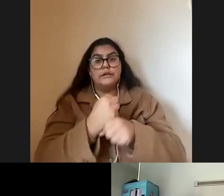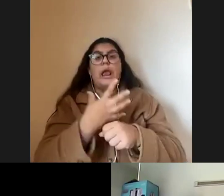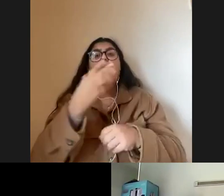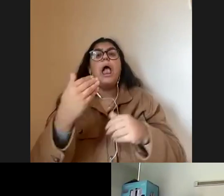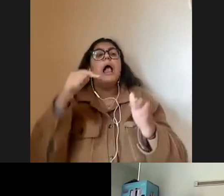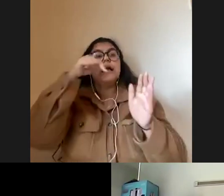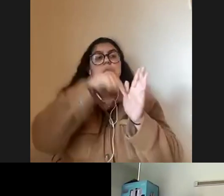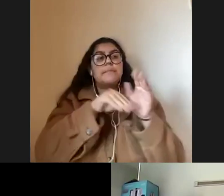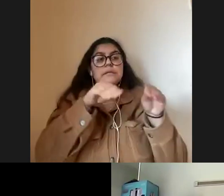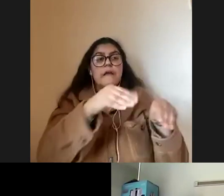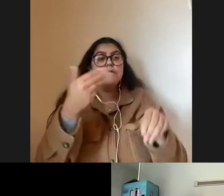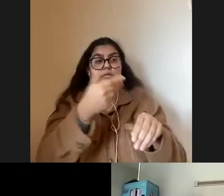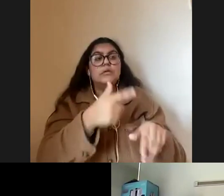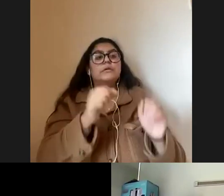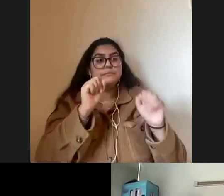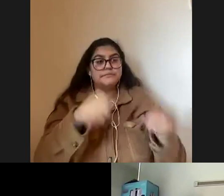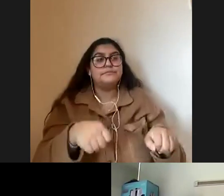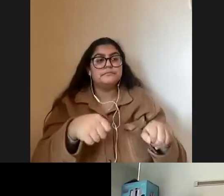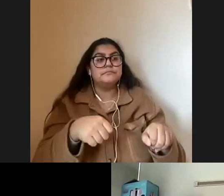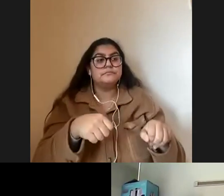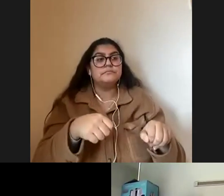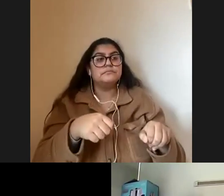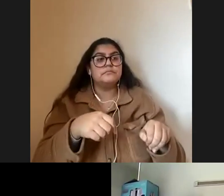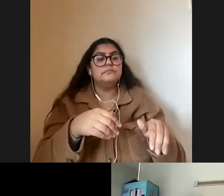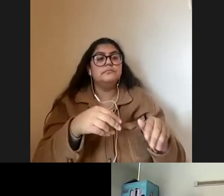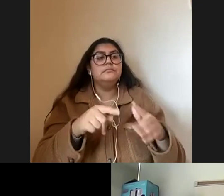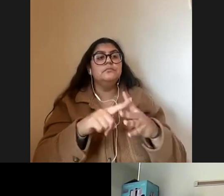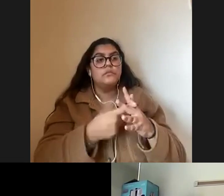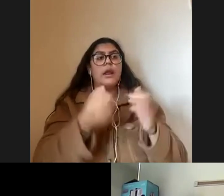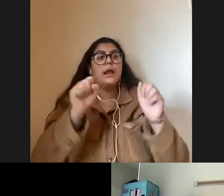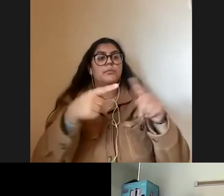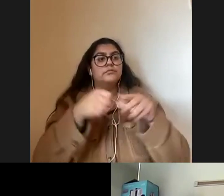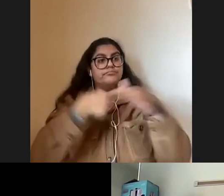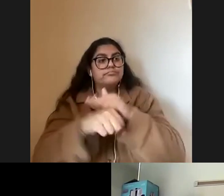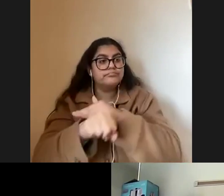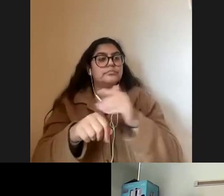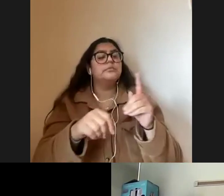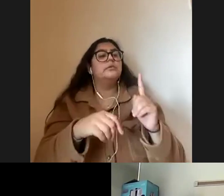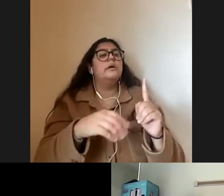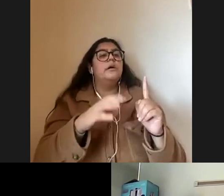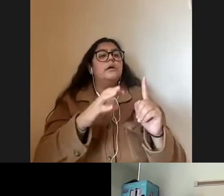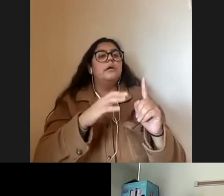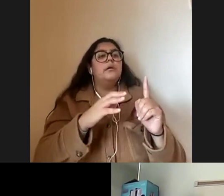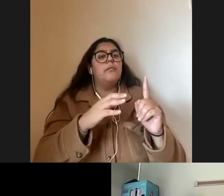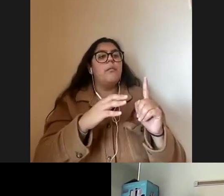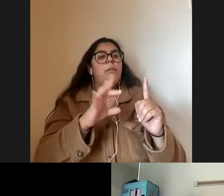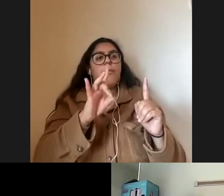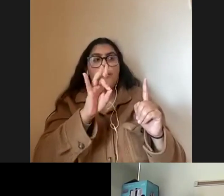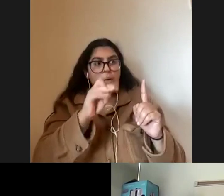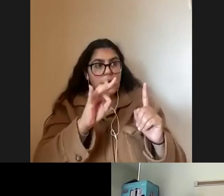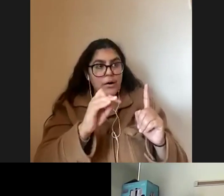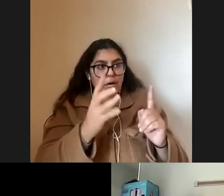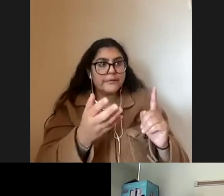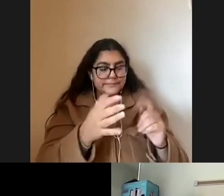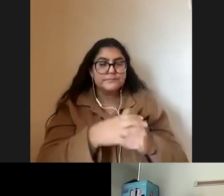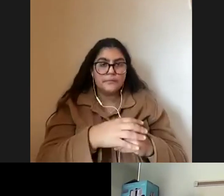can reach reproductive maturity. They don't even reach reproductive maturity until they're about 80. The Greenland shark has been documented to